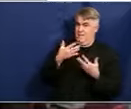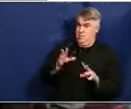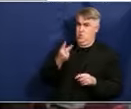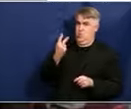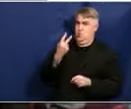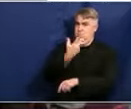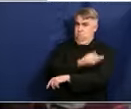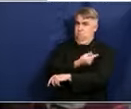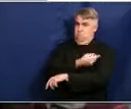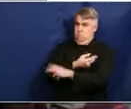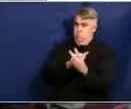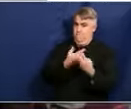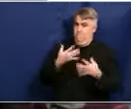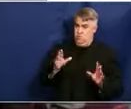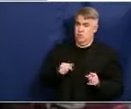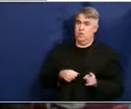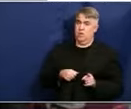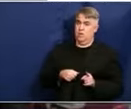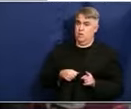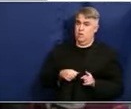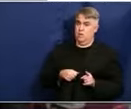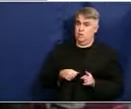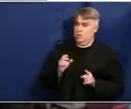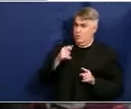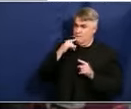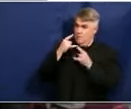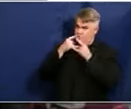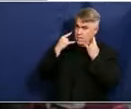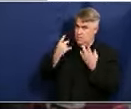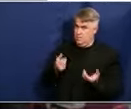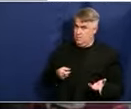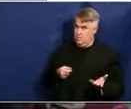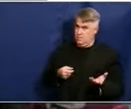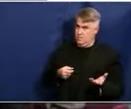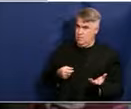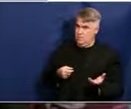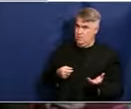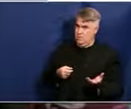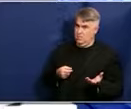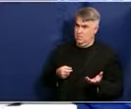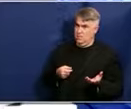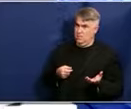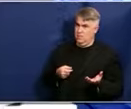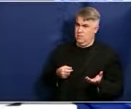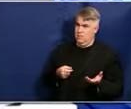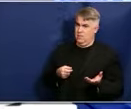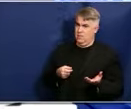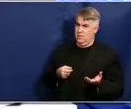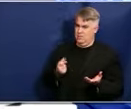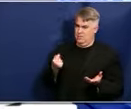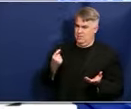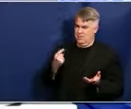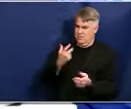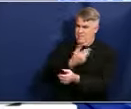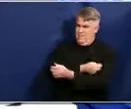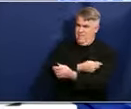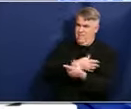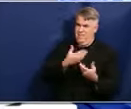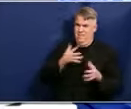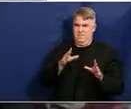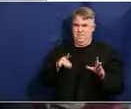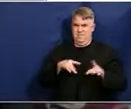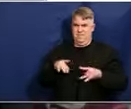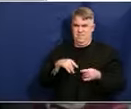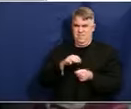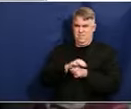fully vaccinated don't have to wear masks, yet we were also told you can still get COVID after being vaccinated. The